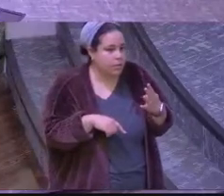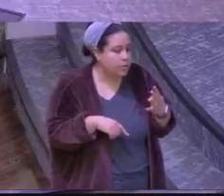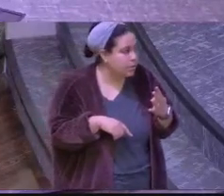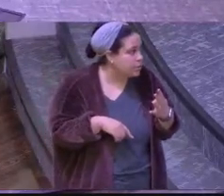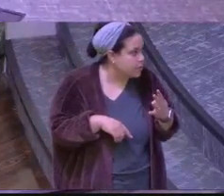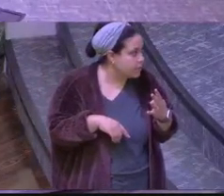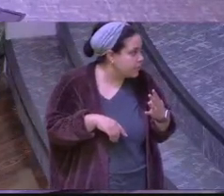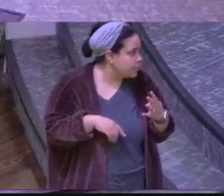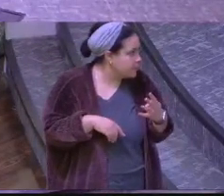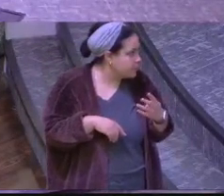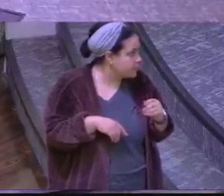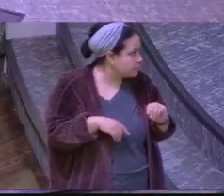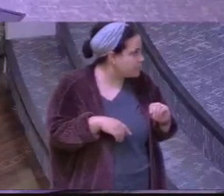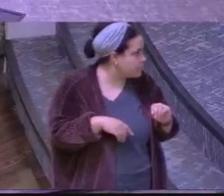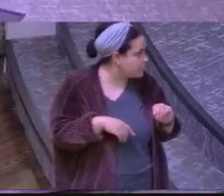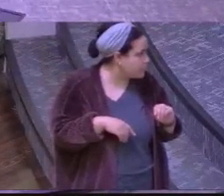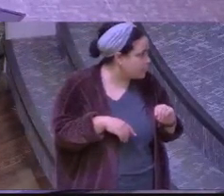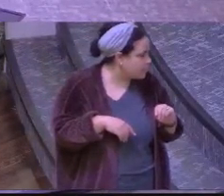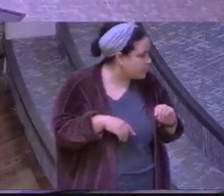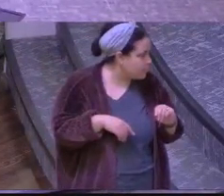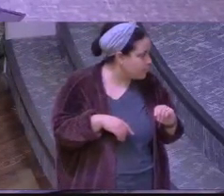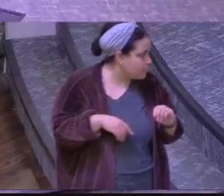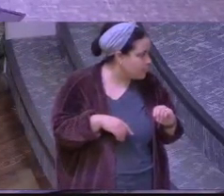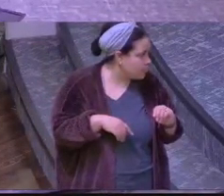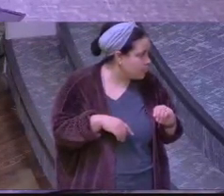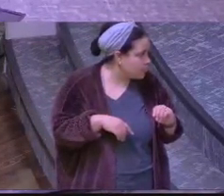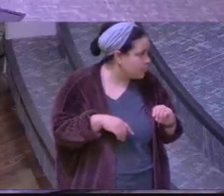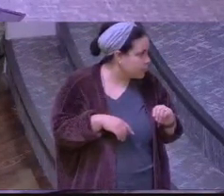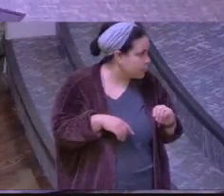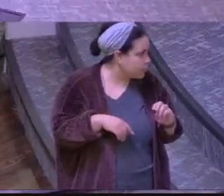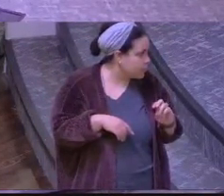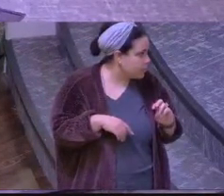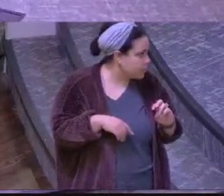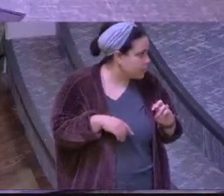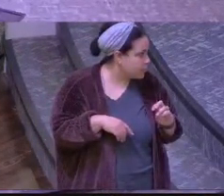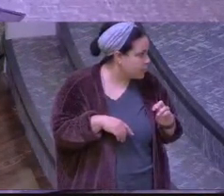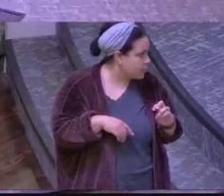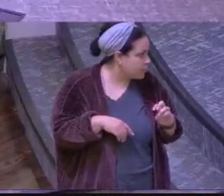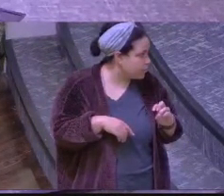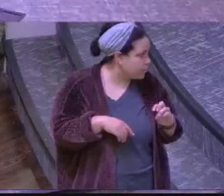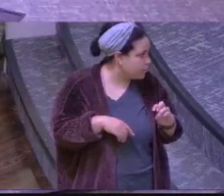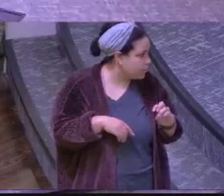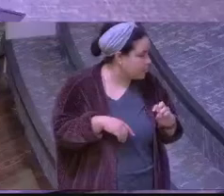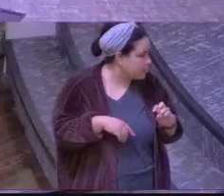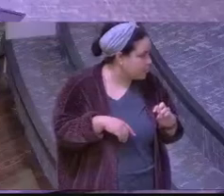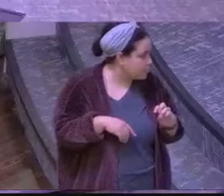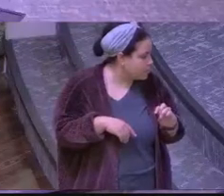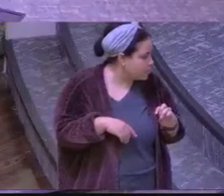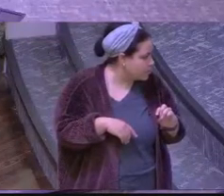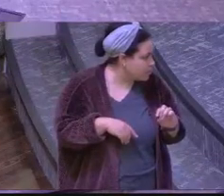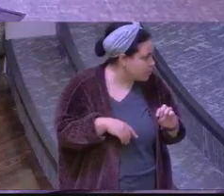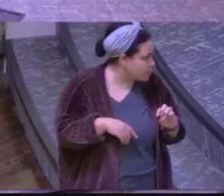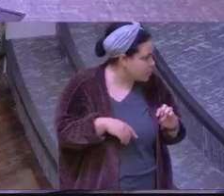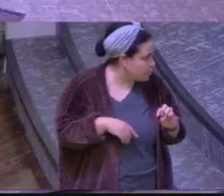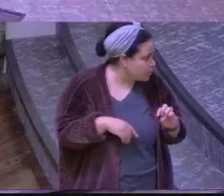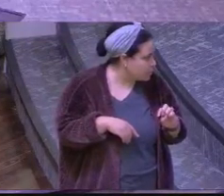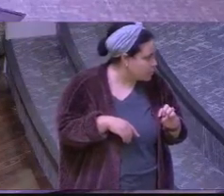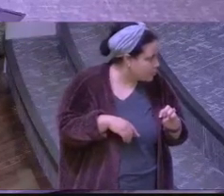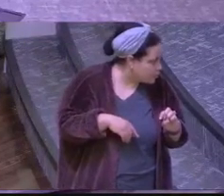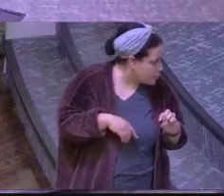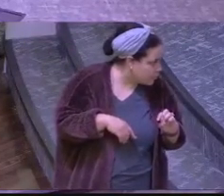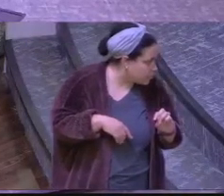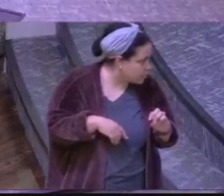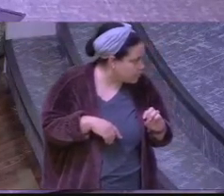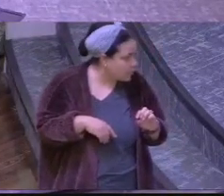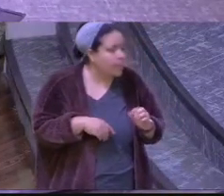I'll put this one in the questions because I doubt that you'd have it now. But I was curious of how much money we spent out of the fund balance, how much we